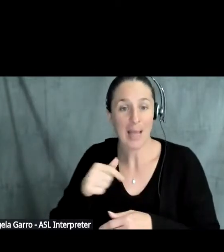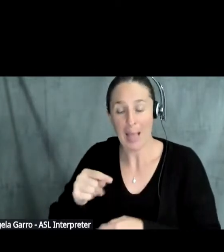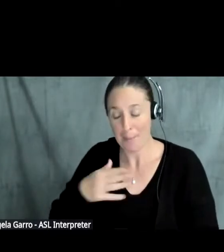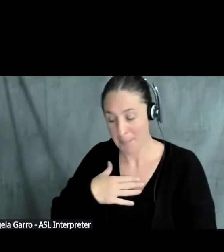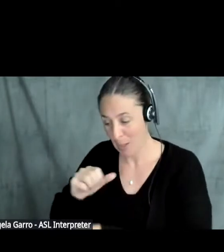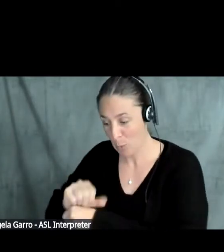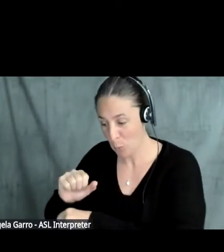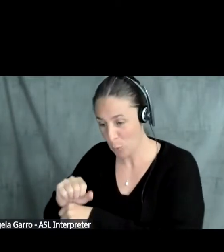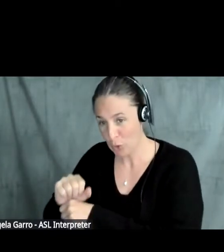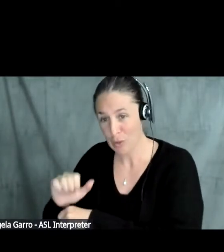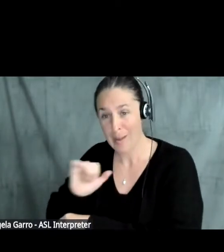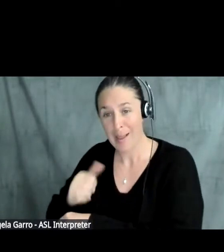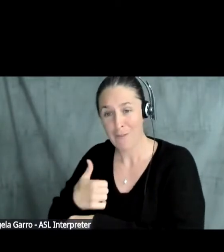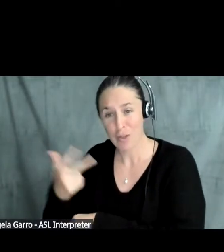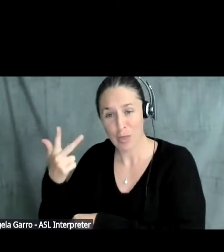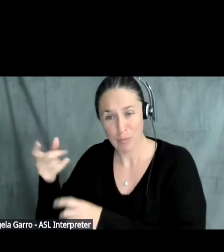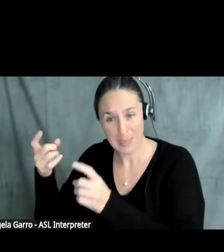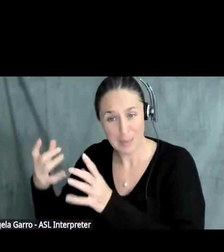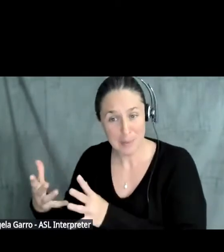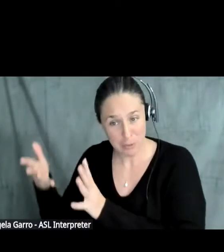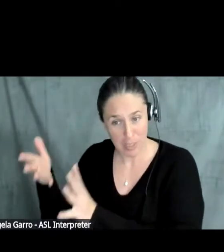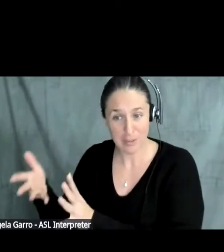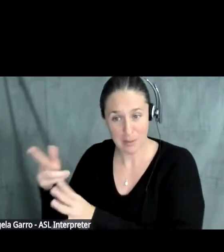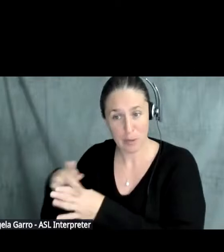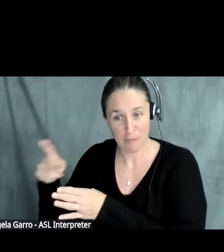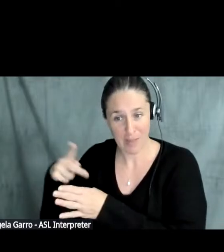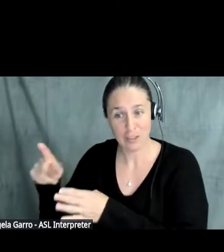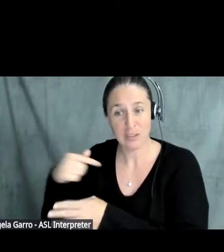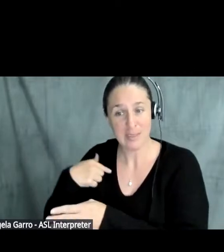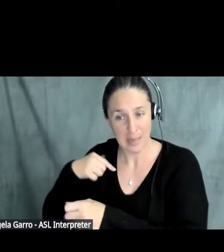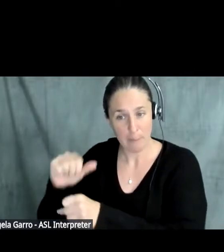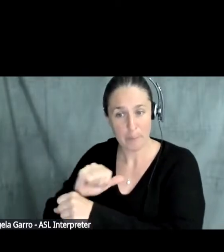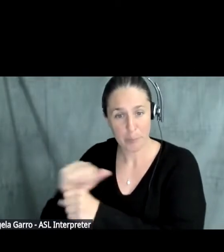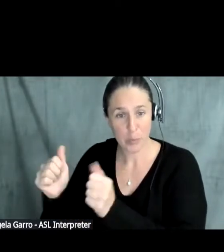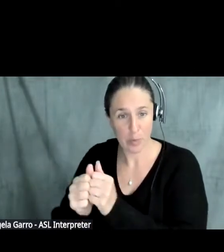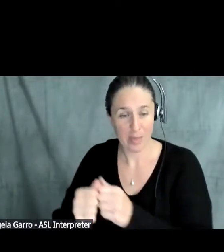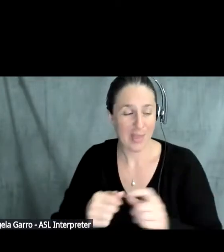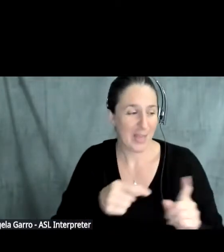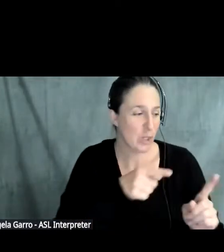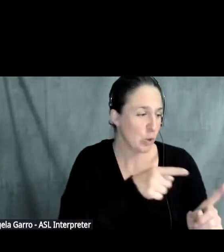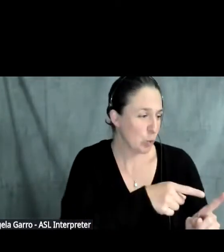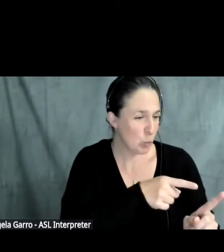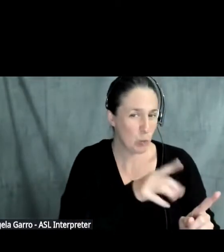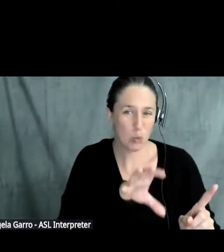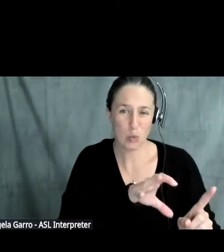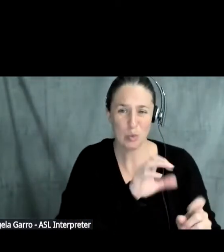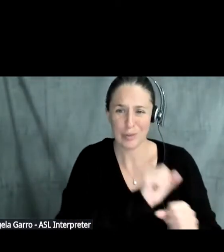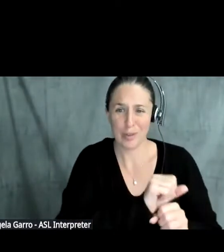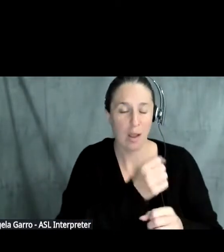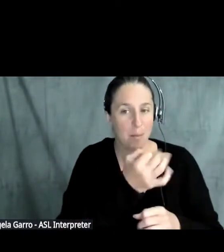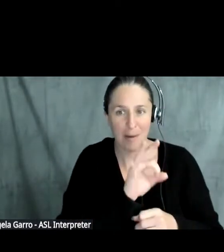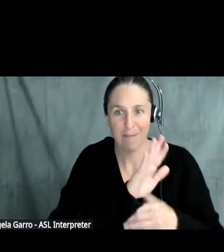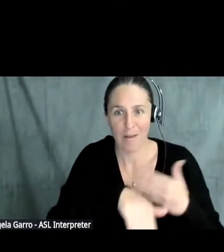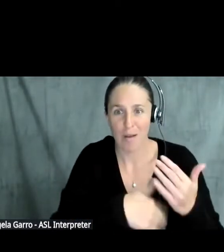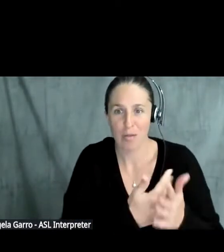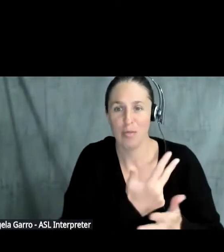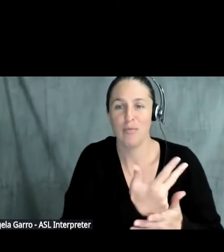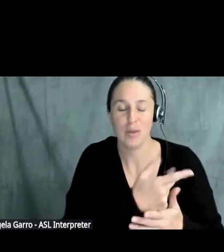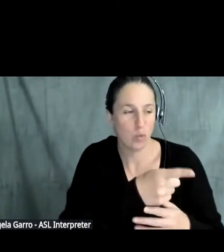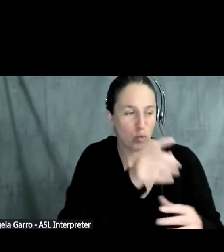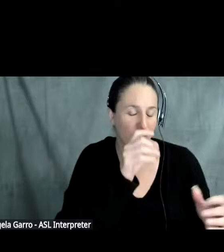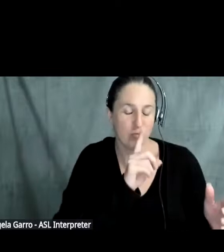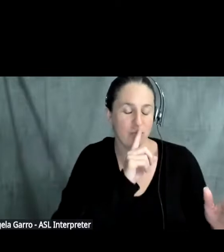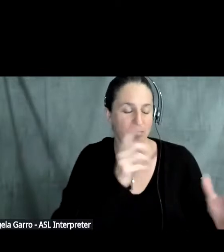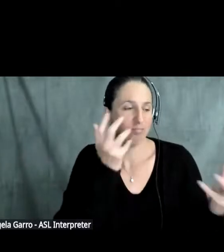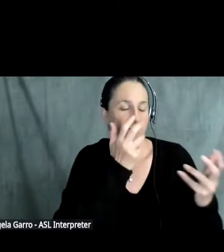three administrators professionals that I work with, and you do like the job of all three. I mean, you're incredible. So I know the